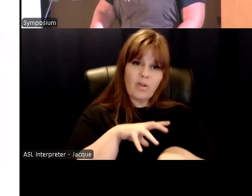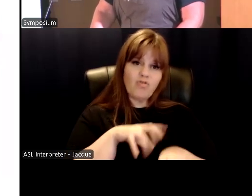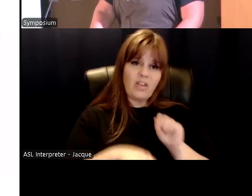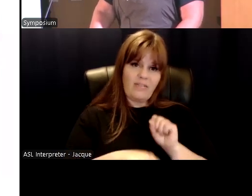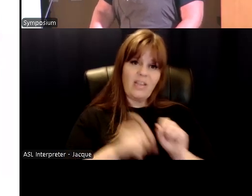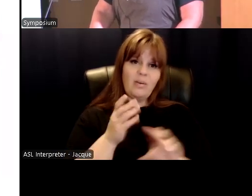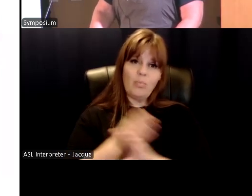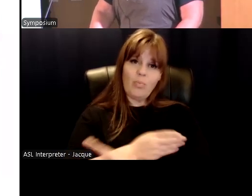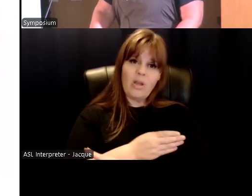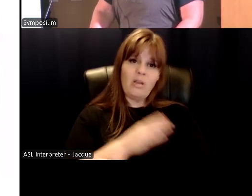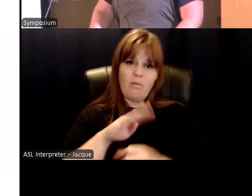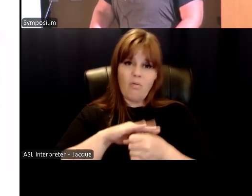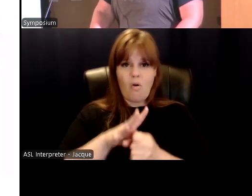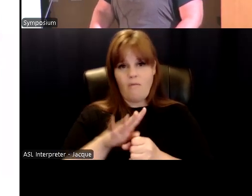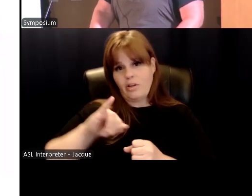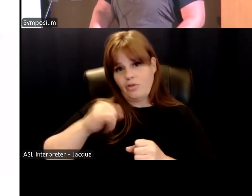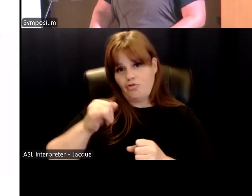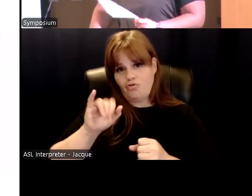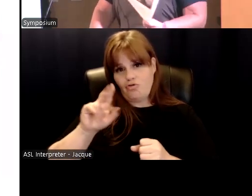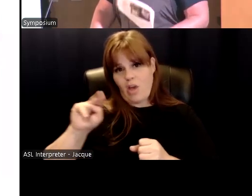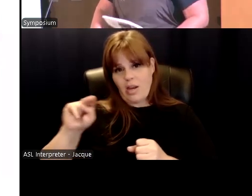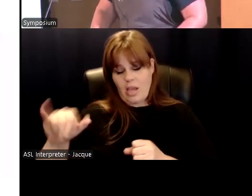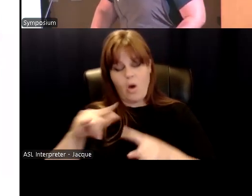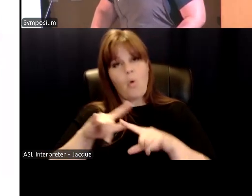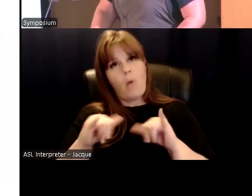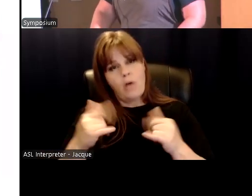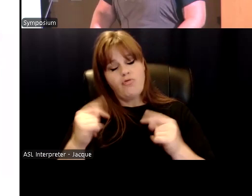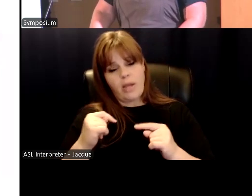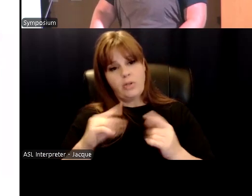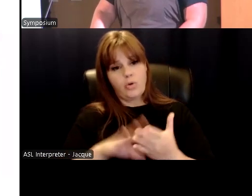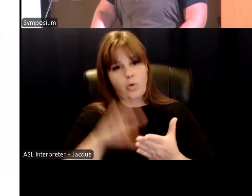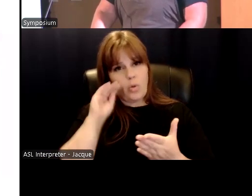Jenny while learning to live in this new to me body.